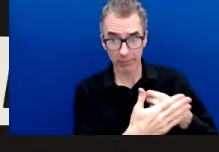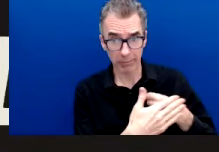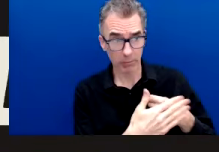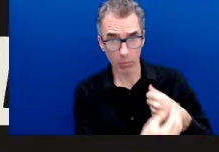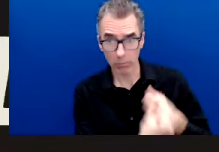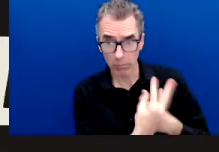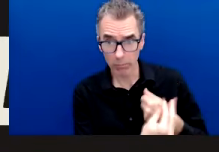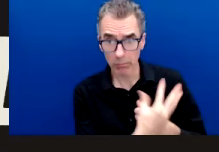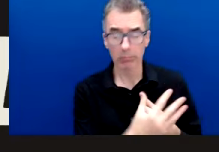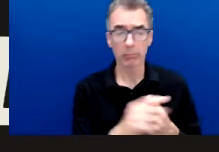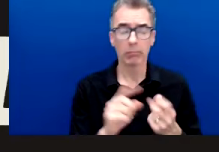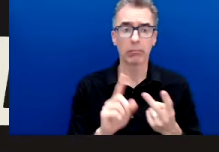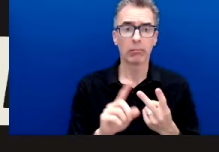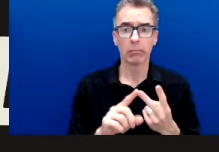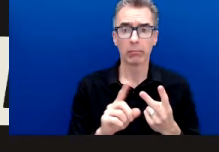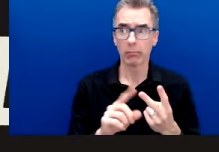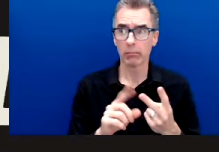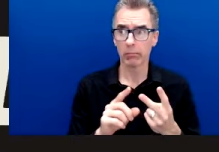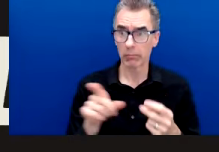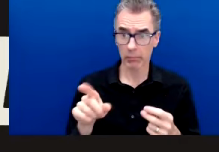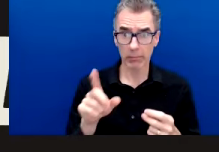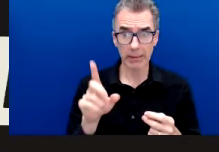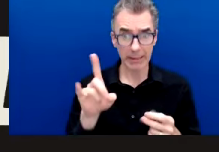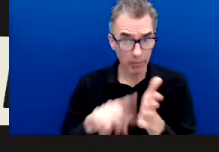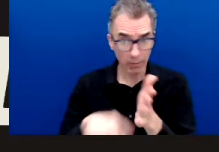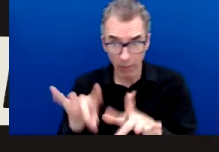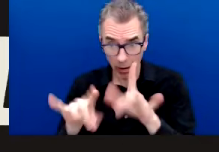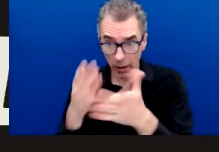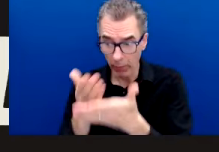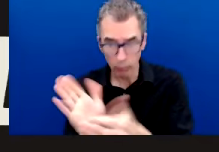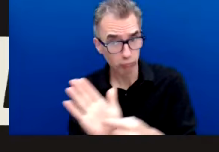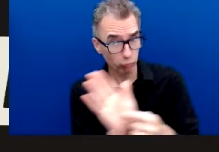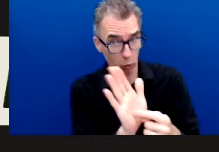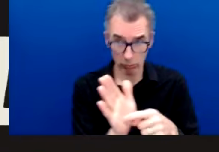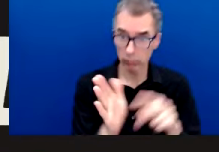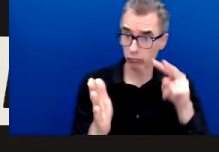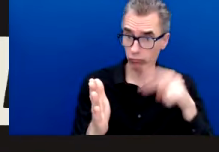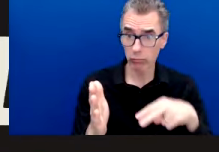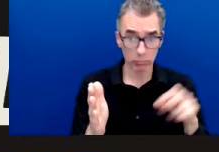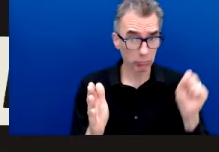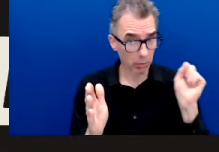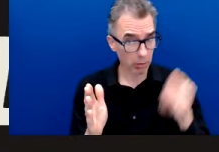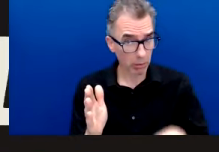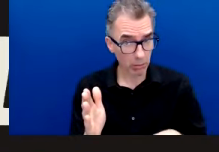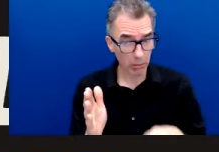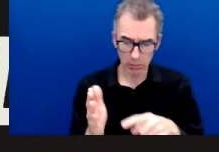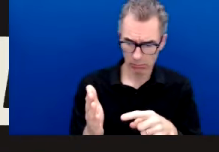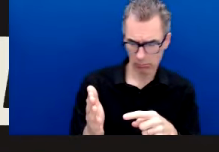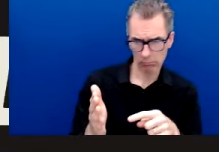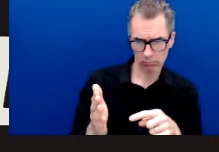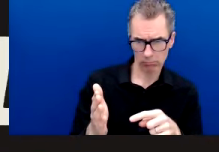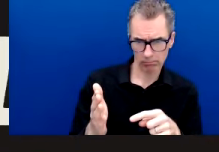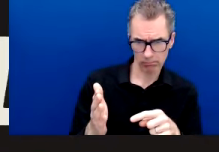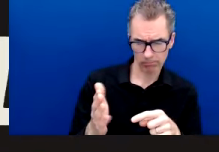review the evidence that is provided within an investigation, an opportunity to review the